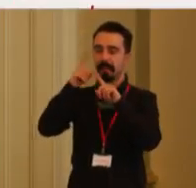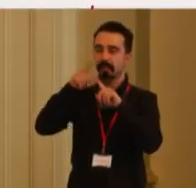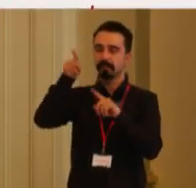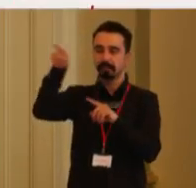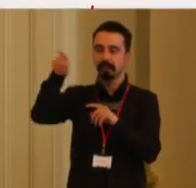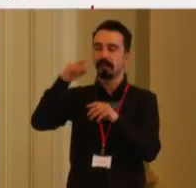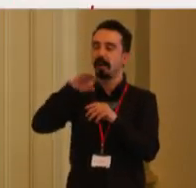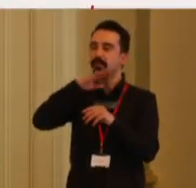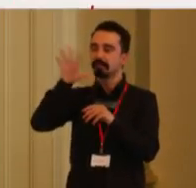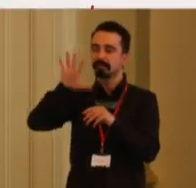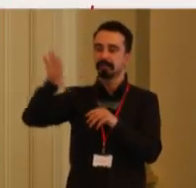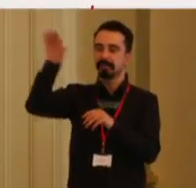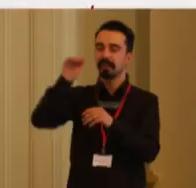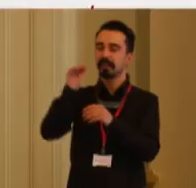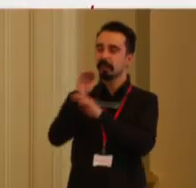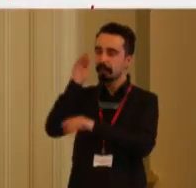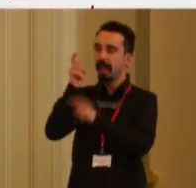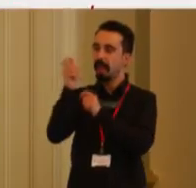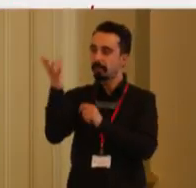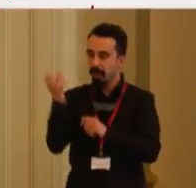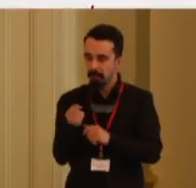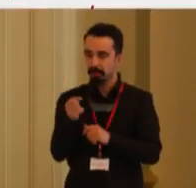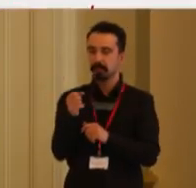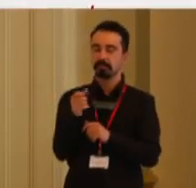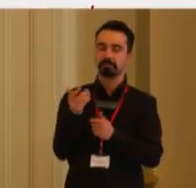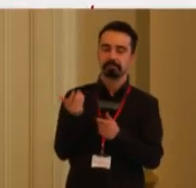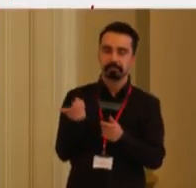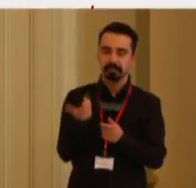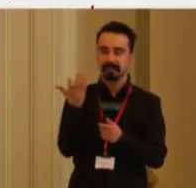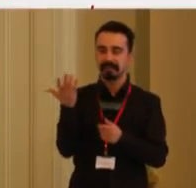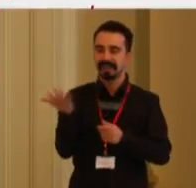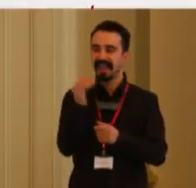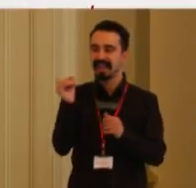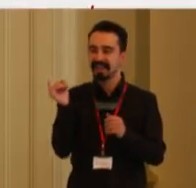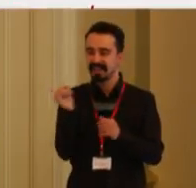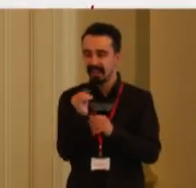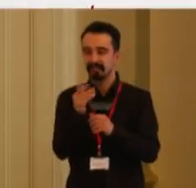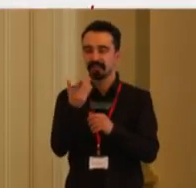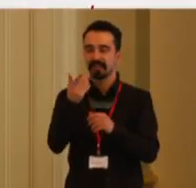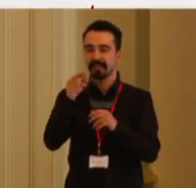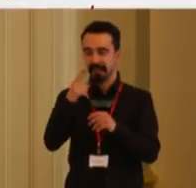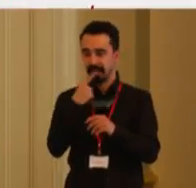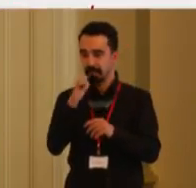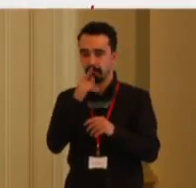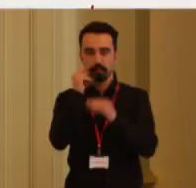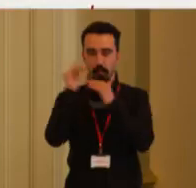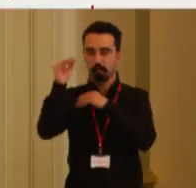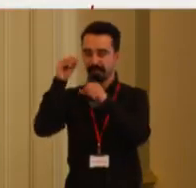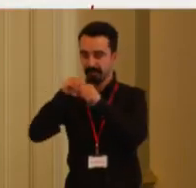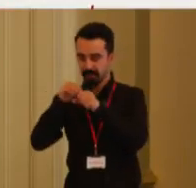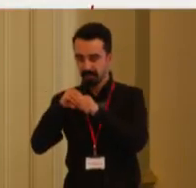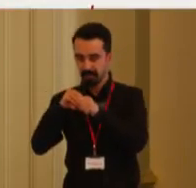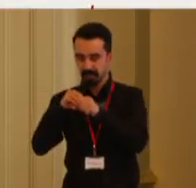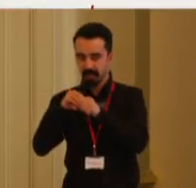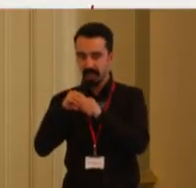that. People used to be more against the West, and we would in the